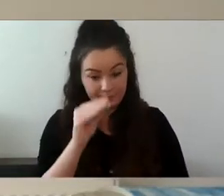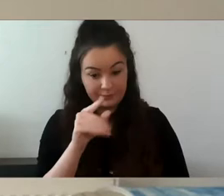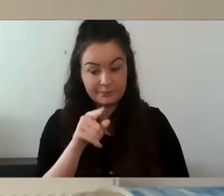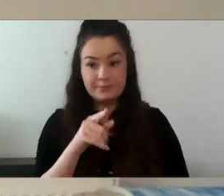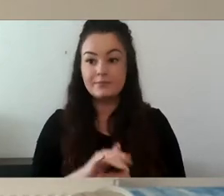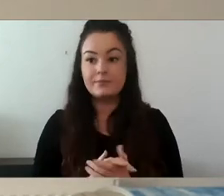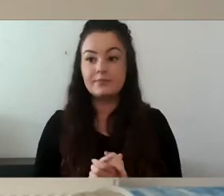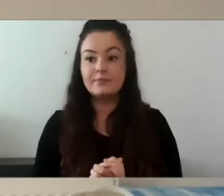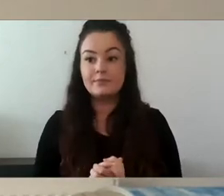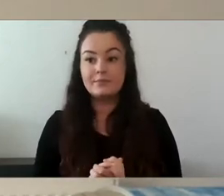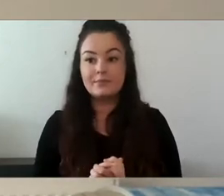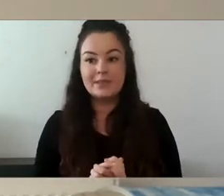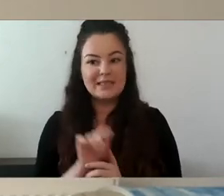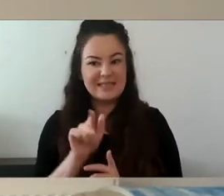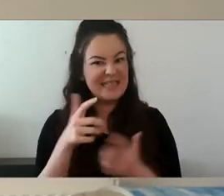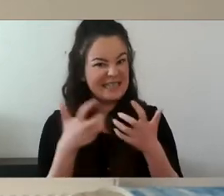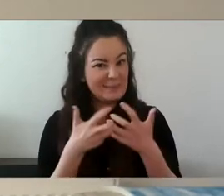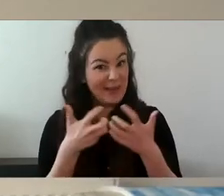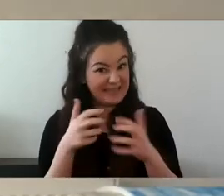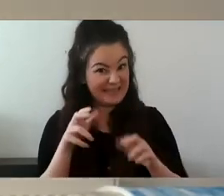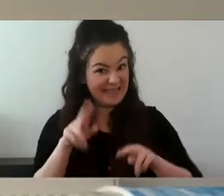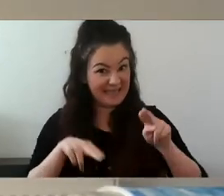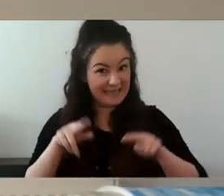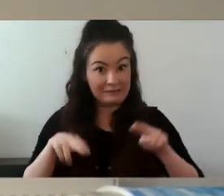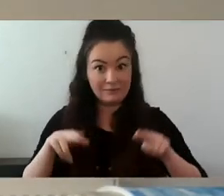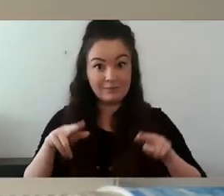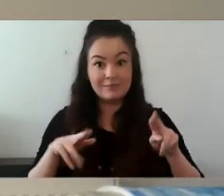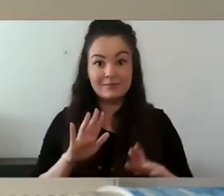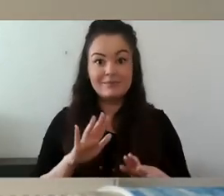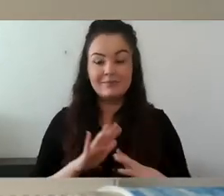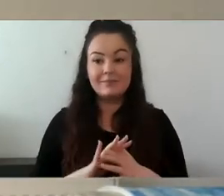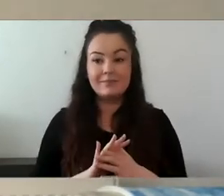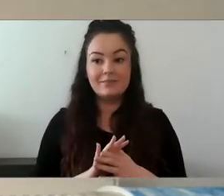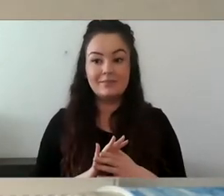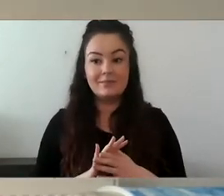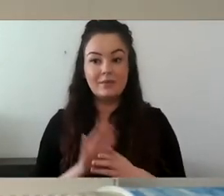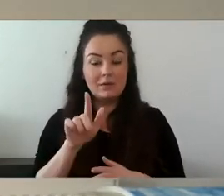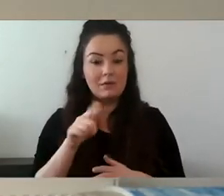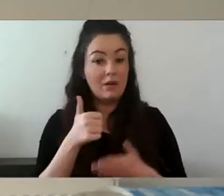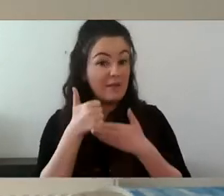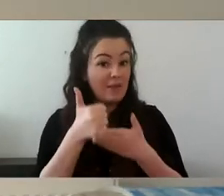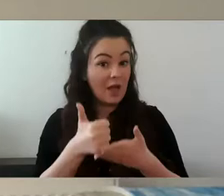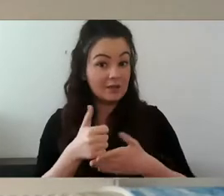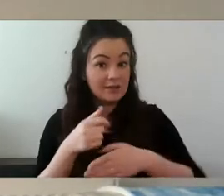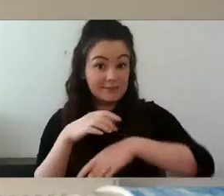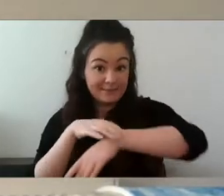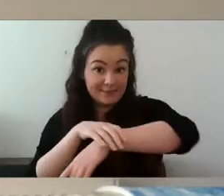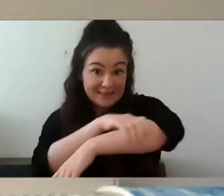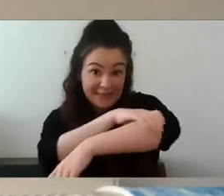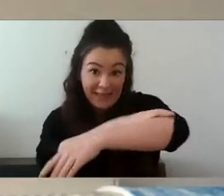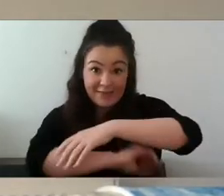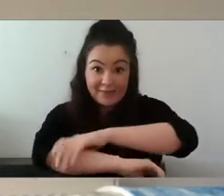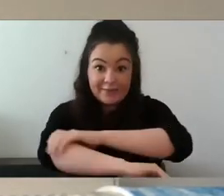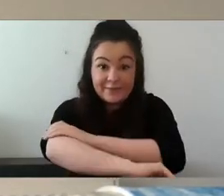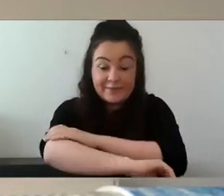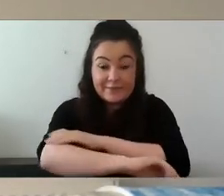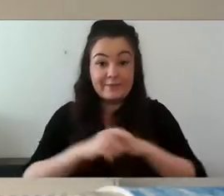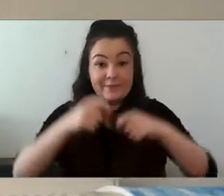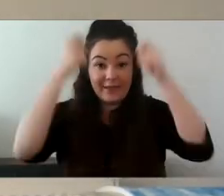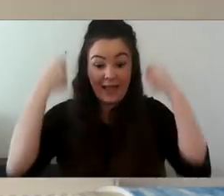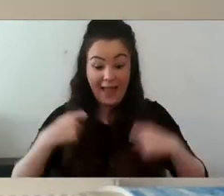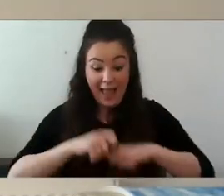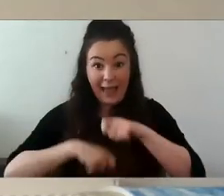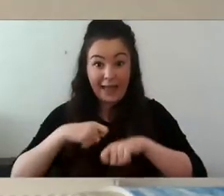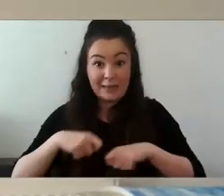as well, it's quite messy what we're doing, so I advise rolling sleeves up, put an apron